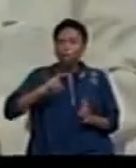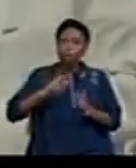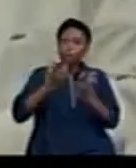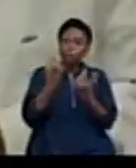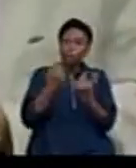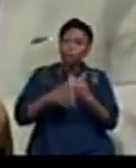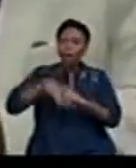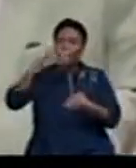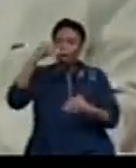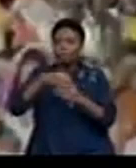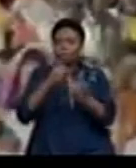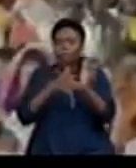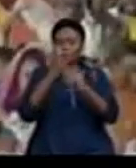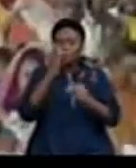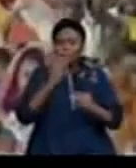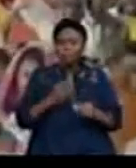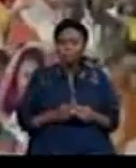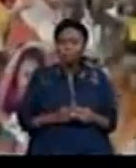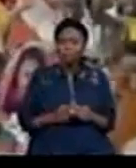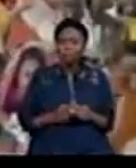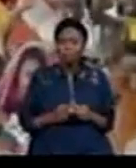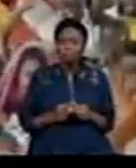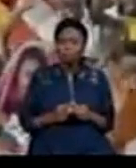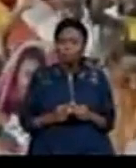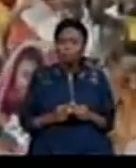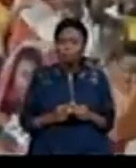in Jesus' name.